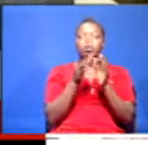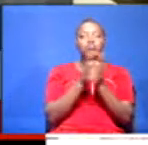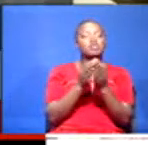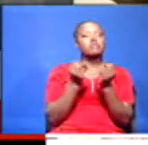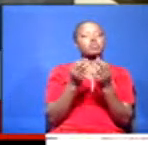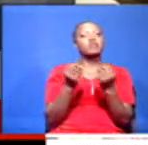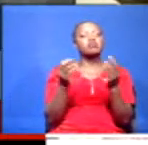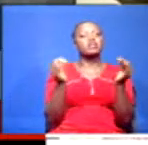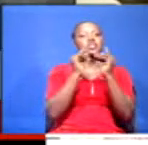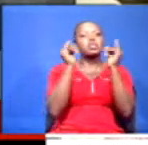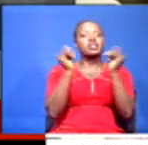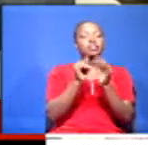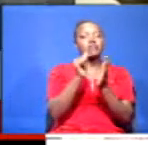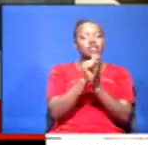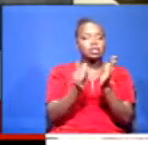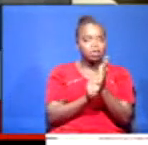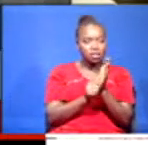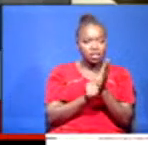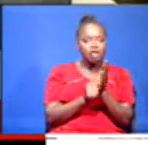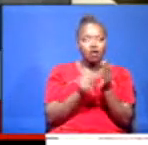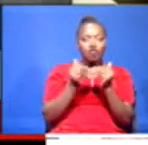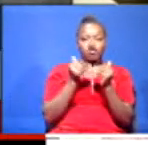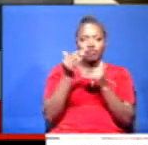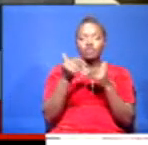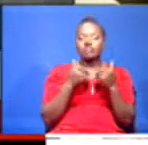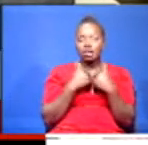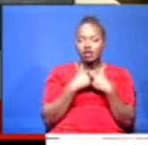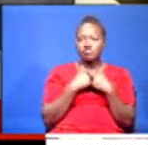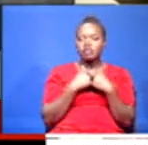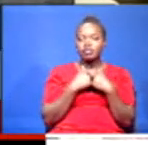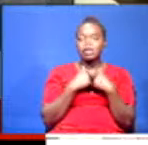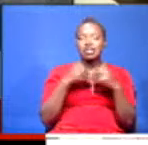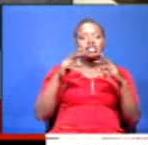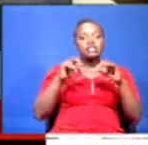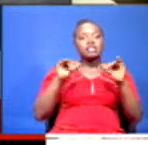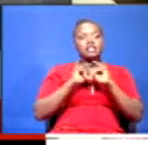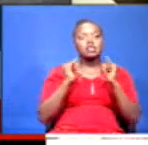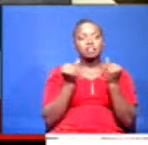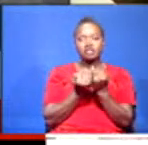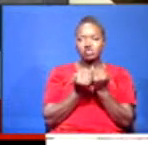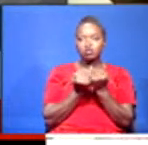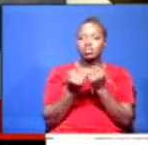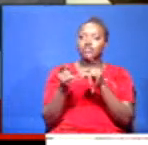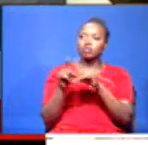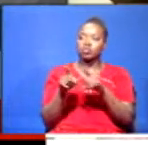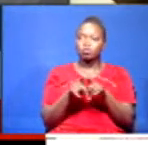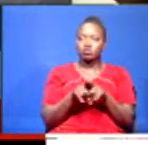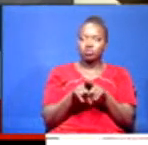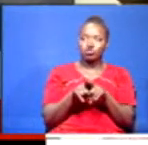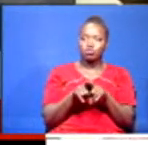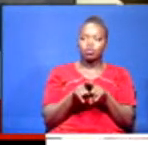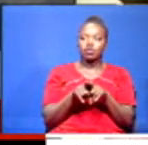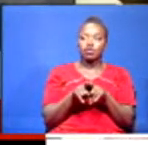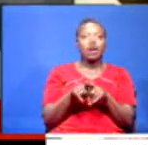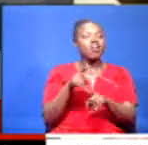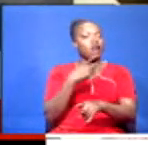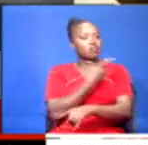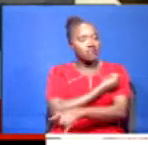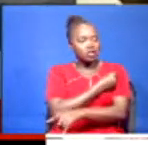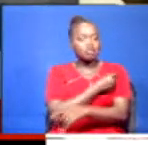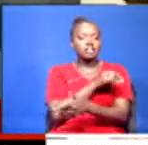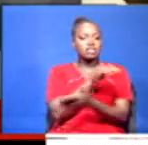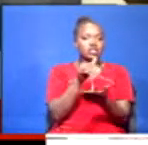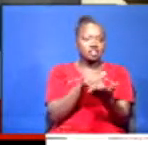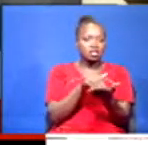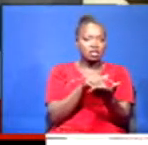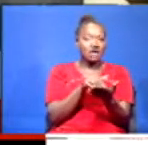international agencies. We are looking forward to having the research institute. We're also looking forward to having a vaccine center. There are